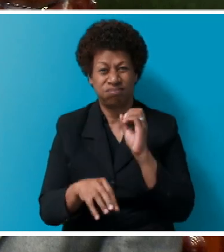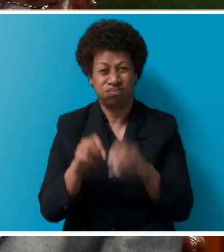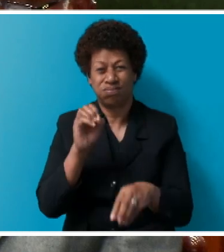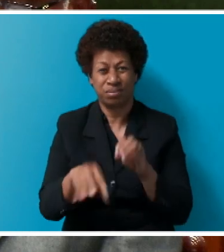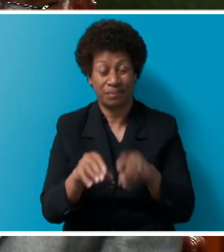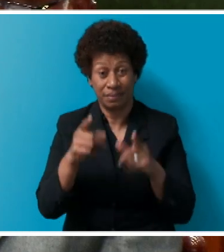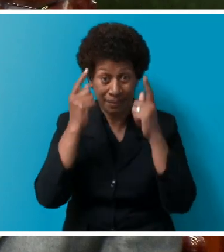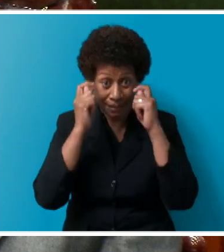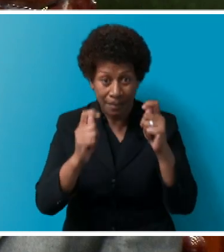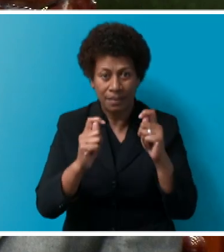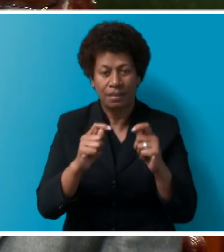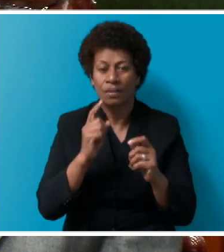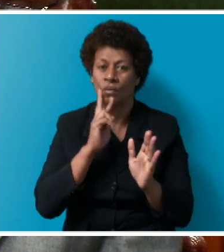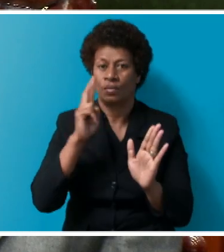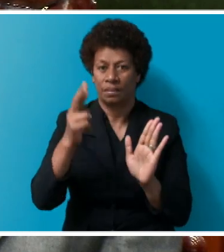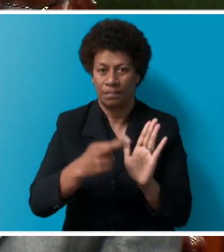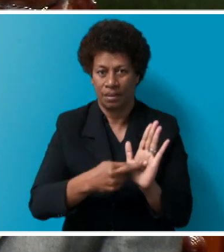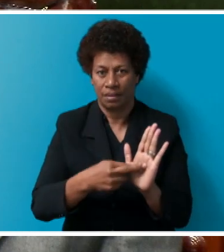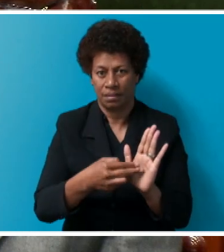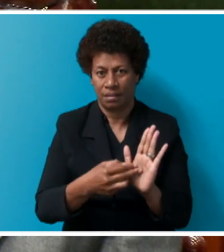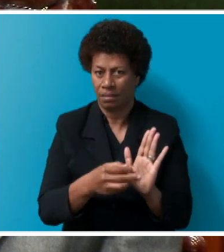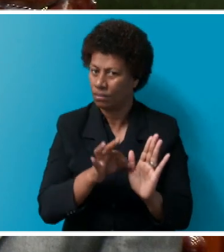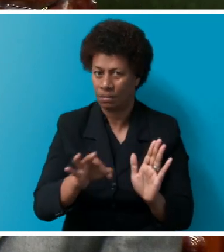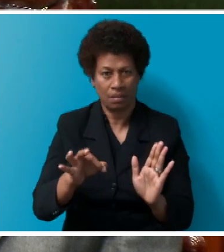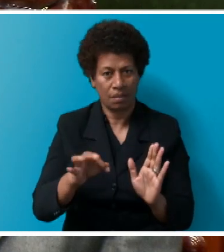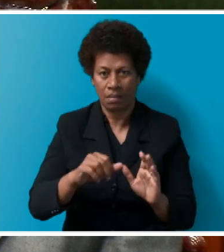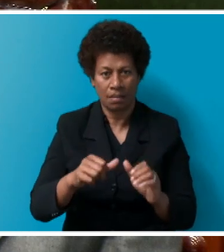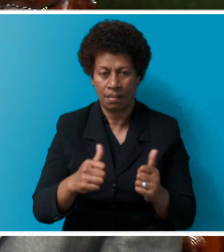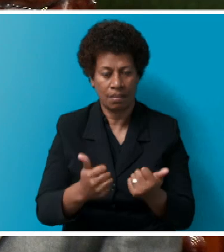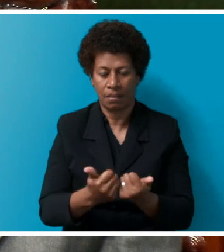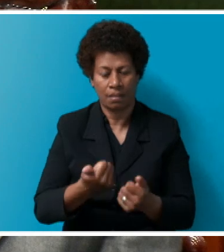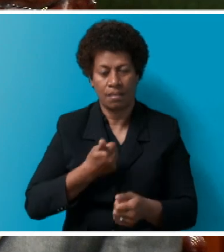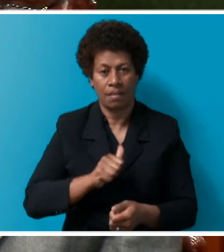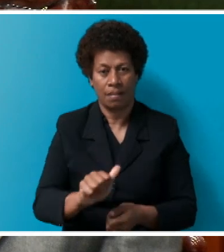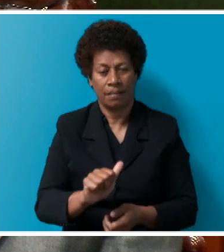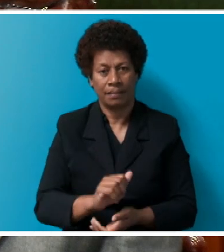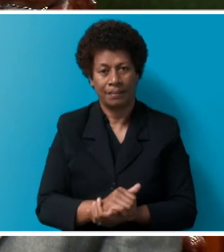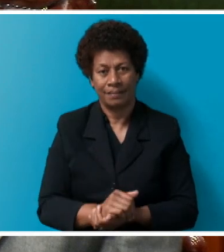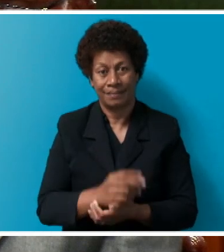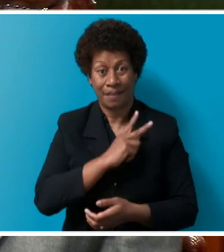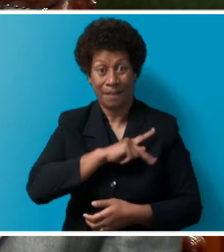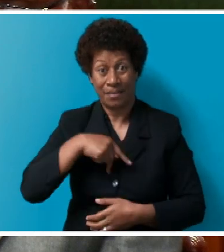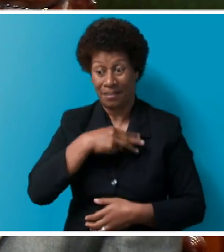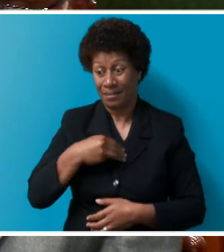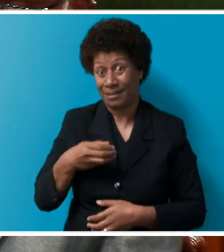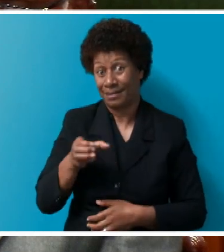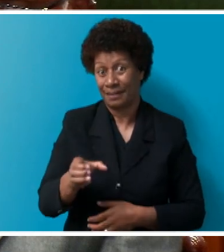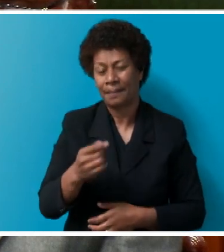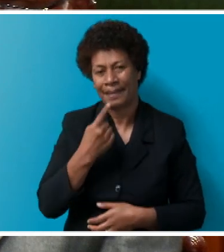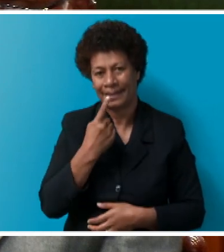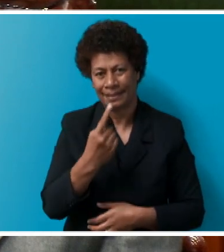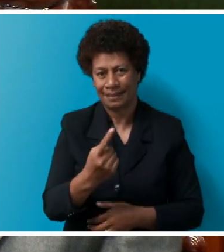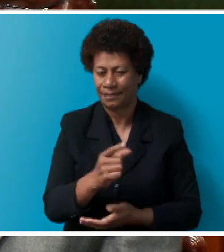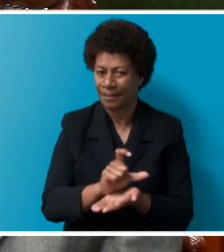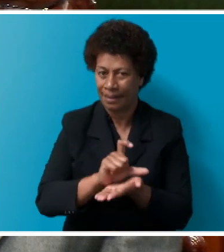reported. Mr. Speaker, sir, our Honourable Prime Minister addressed the matter in a clear and forthright